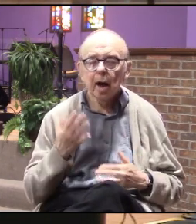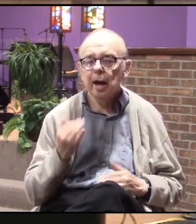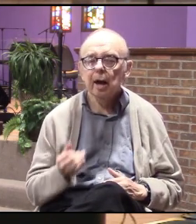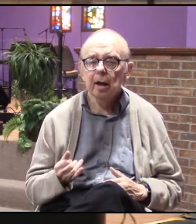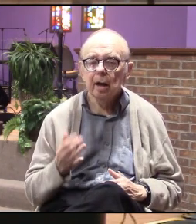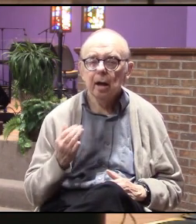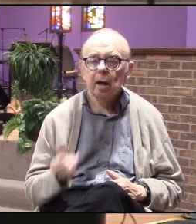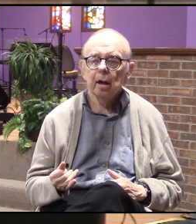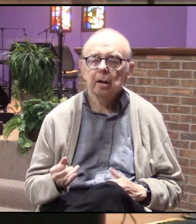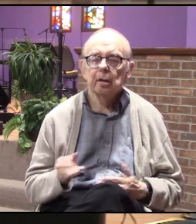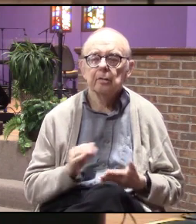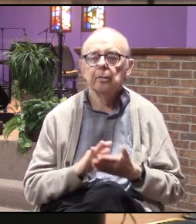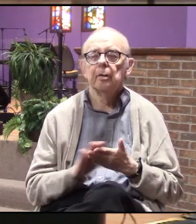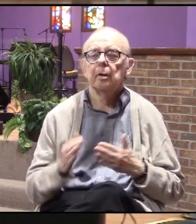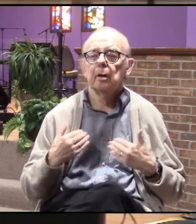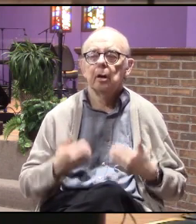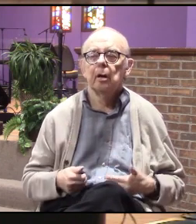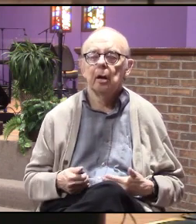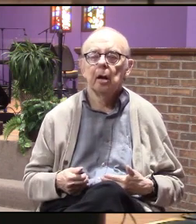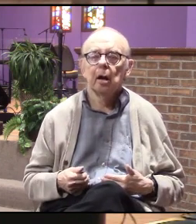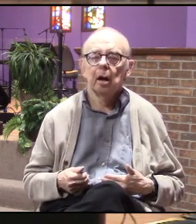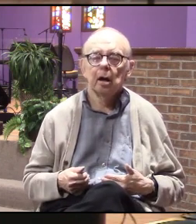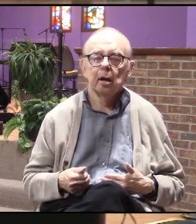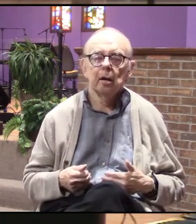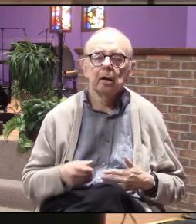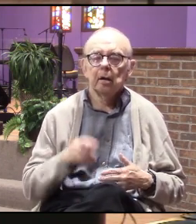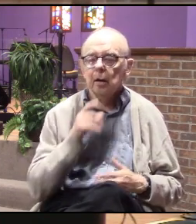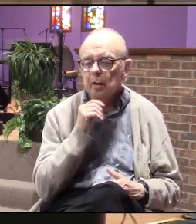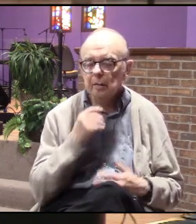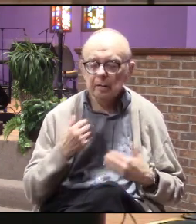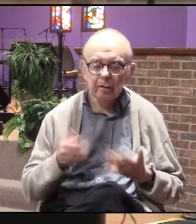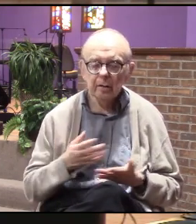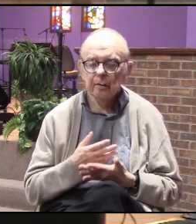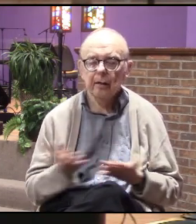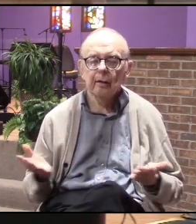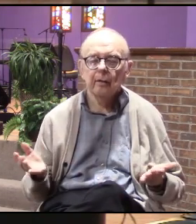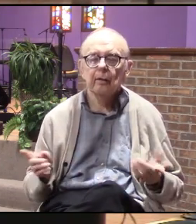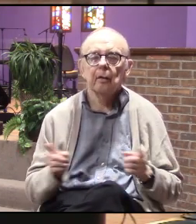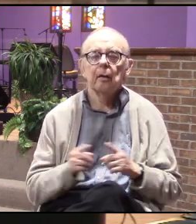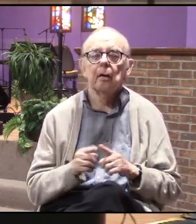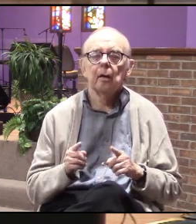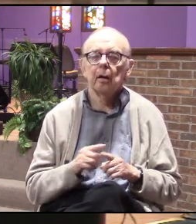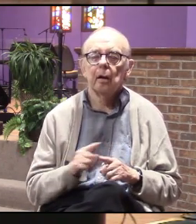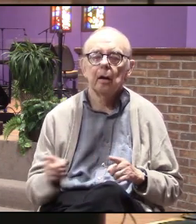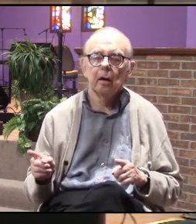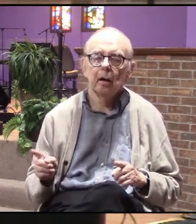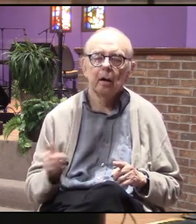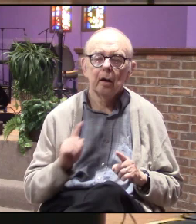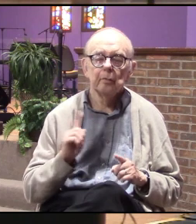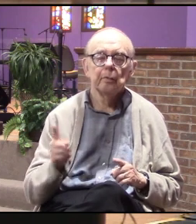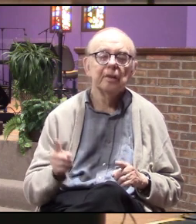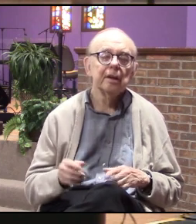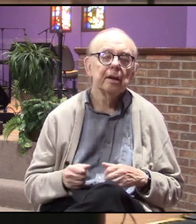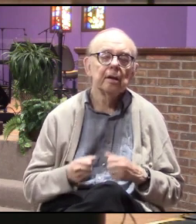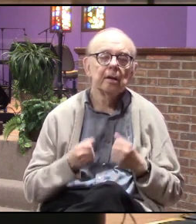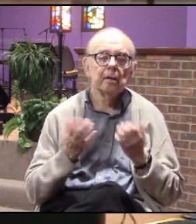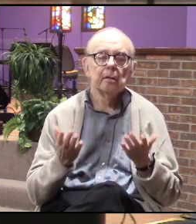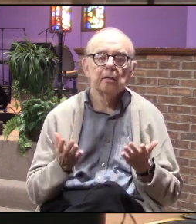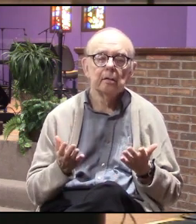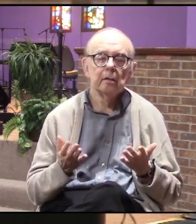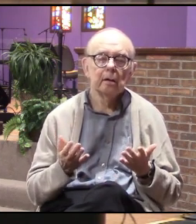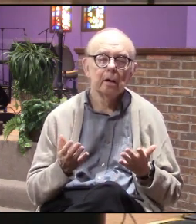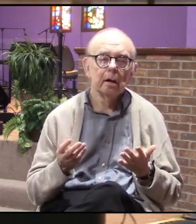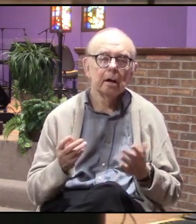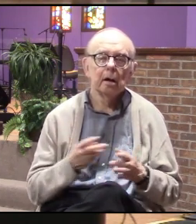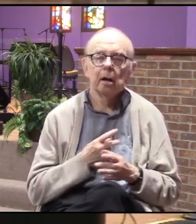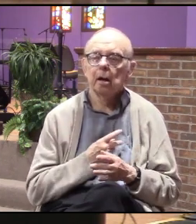Why? Because the clean animals, doves, cows, things like that, those were going to be sacrificed, the